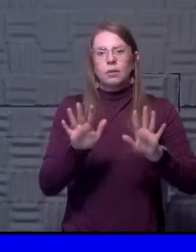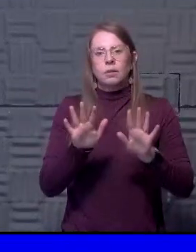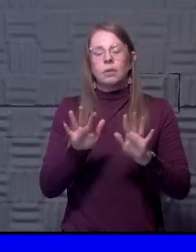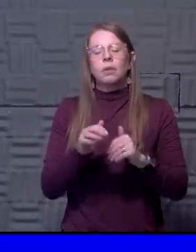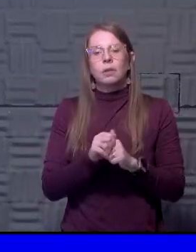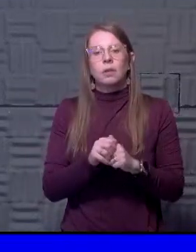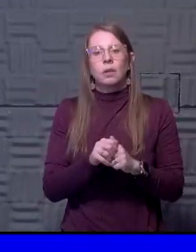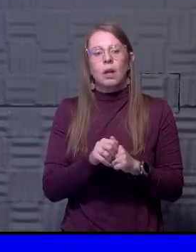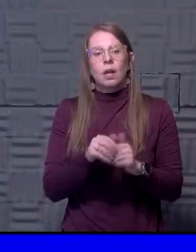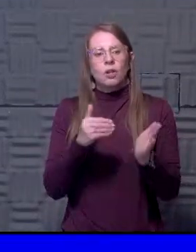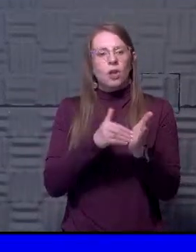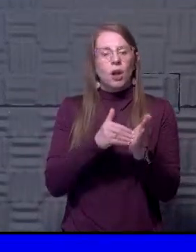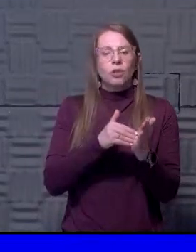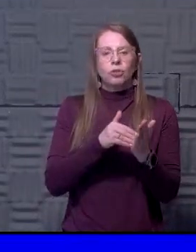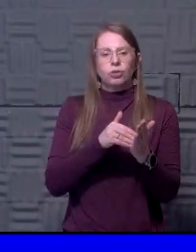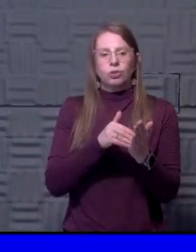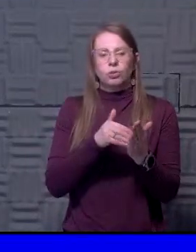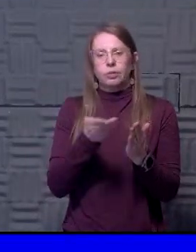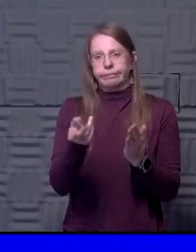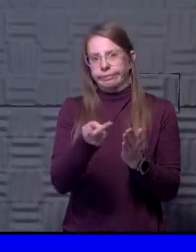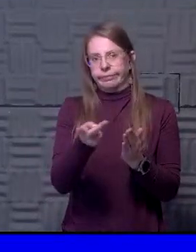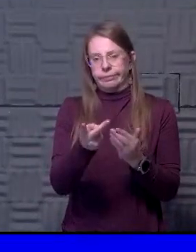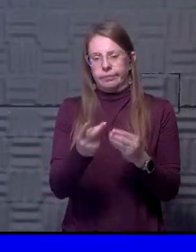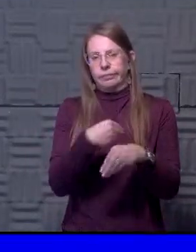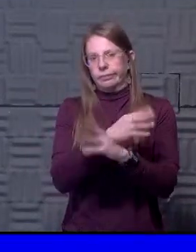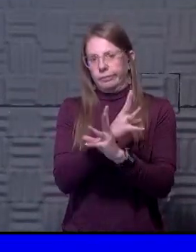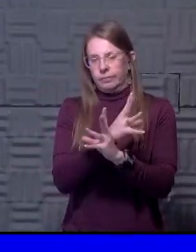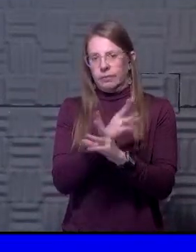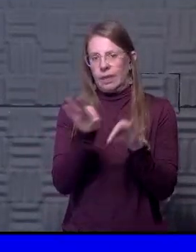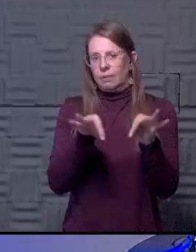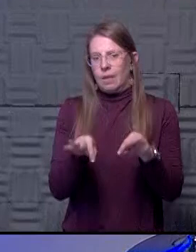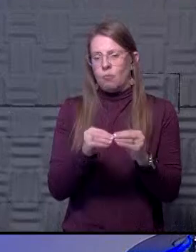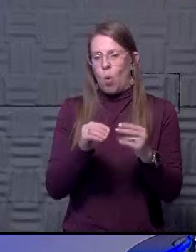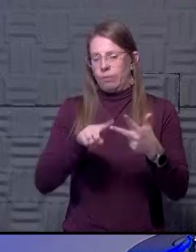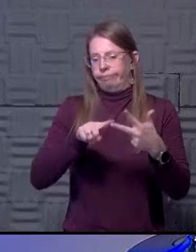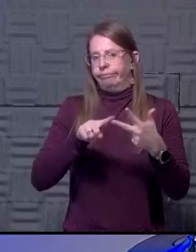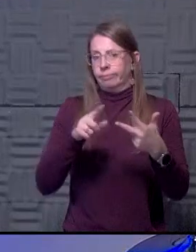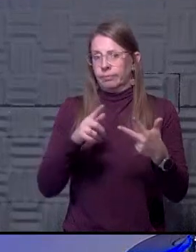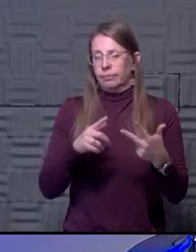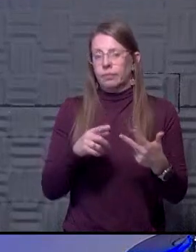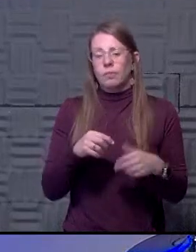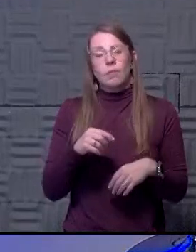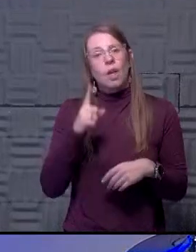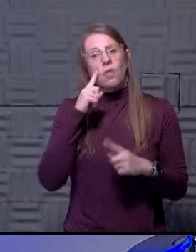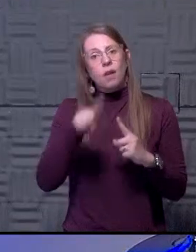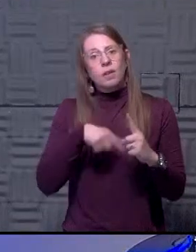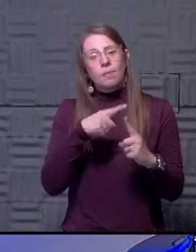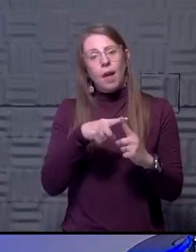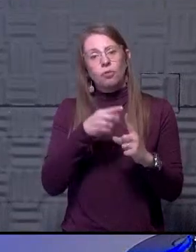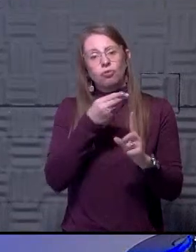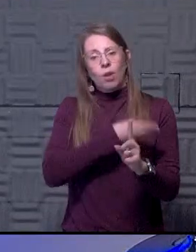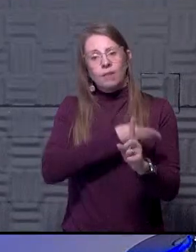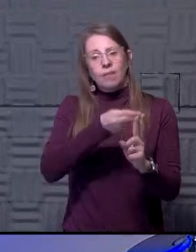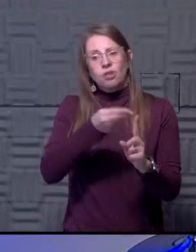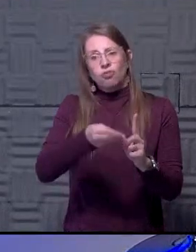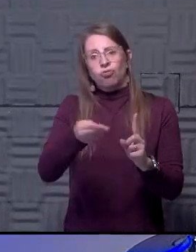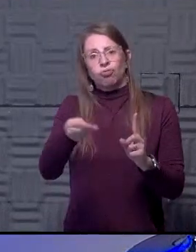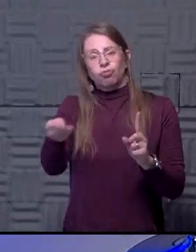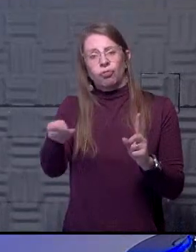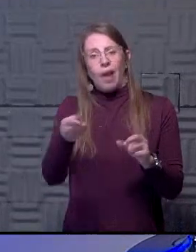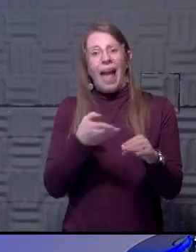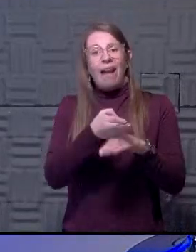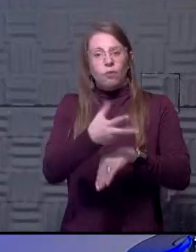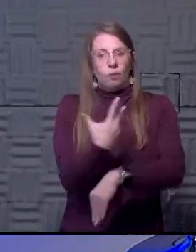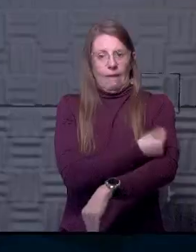And I'll let Dr. Castro and Dr. Pahud answer more about the AstraZeneca for sure. So thoughts about transmissibility after you have had the vaccine,